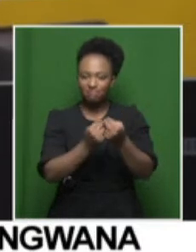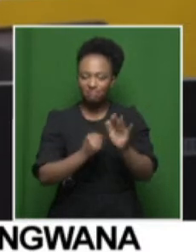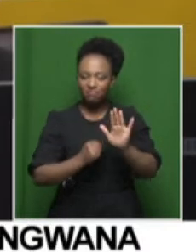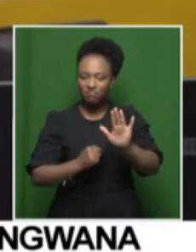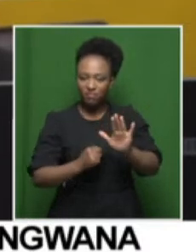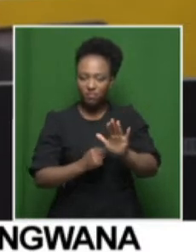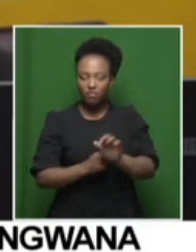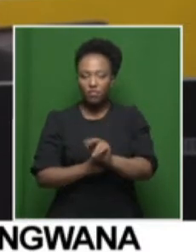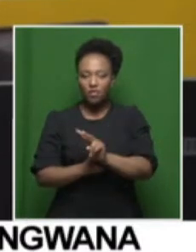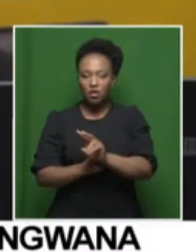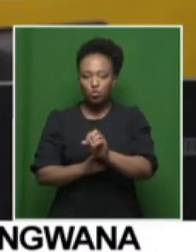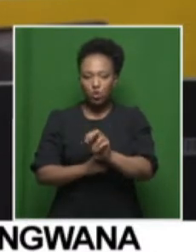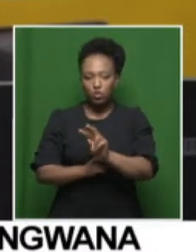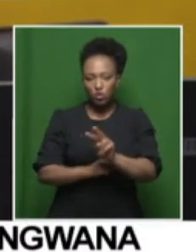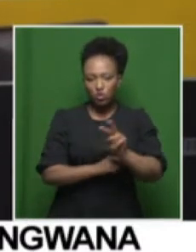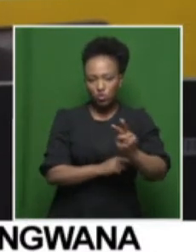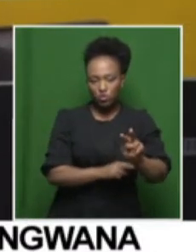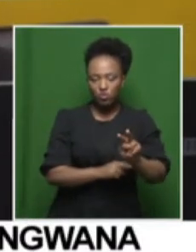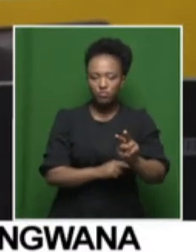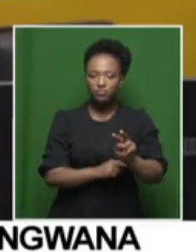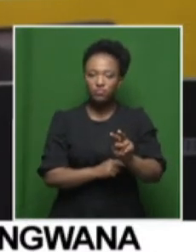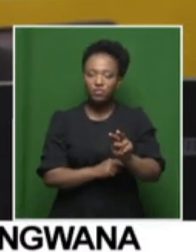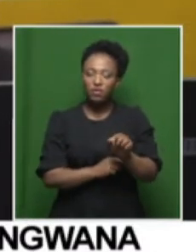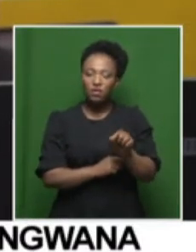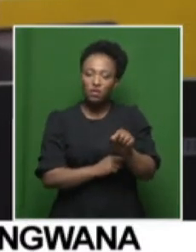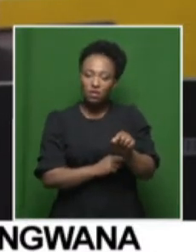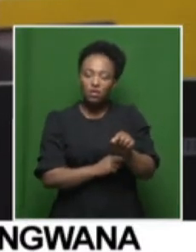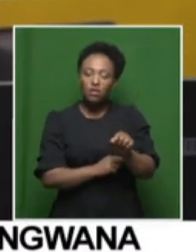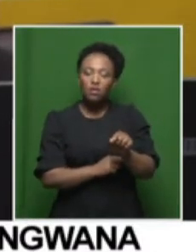2022 Division of Revenue Bill,